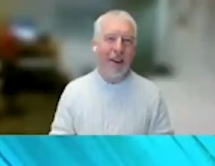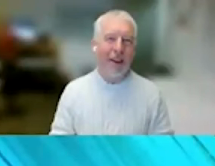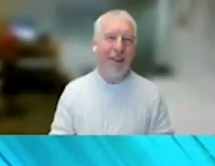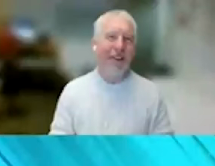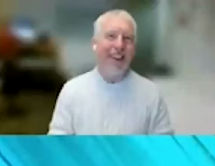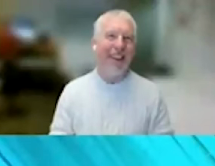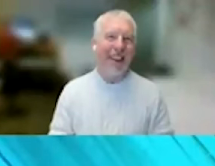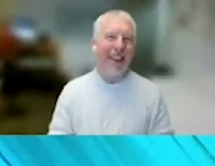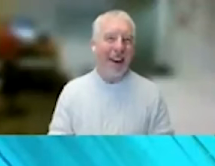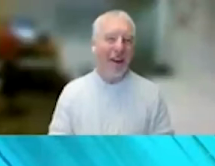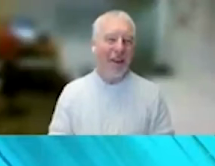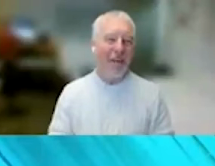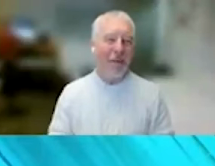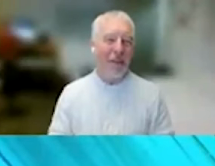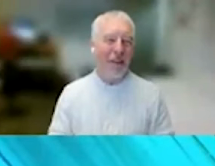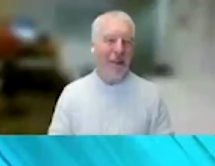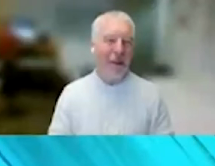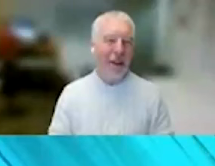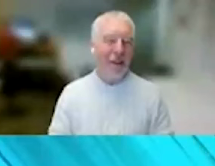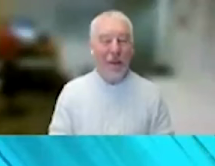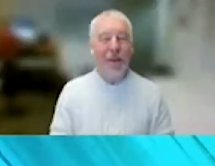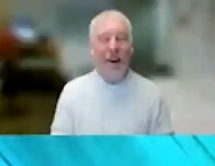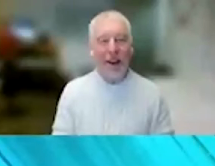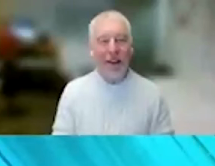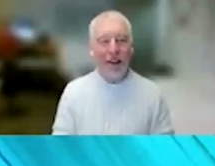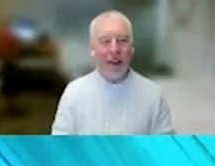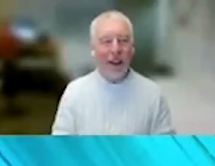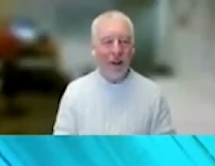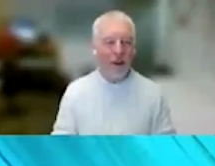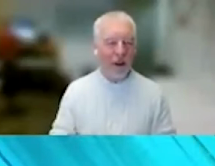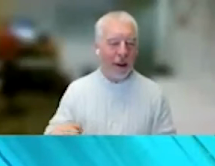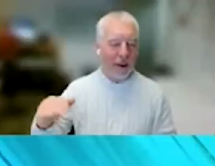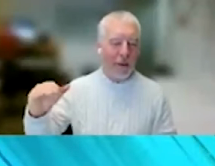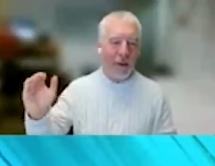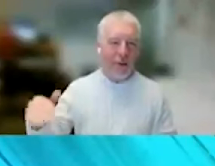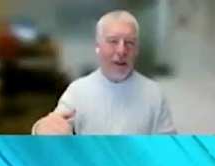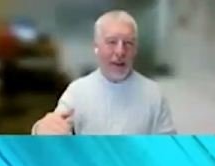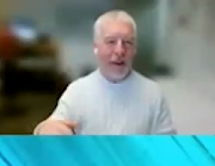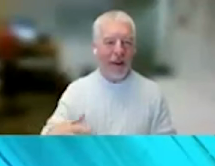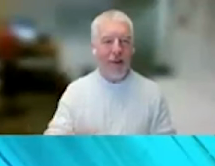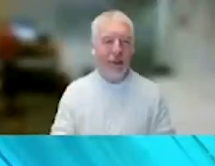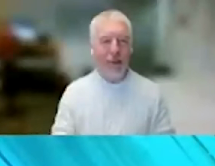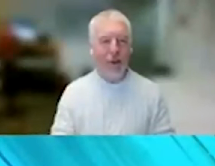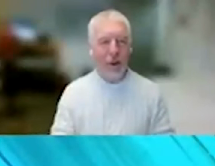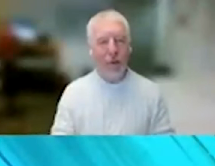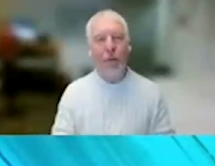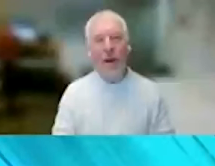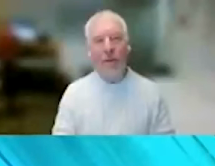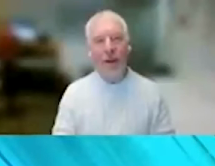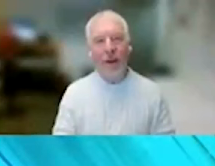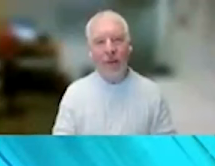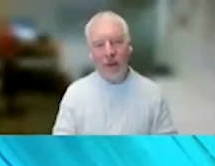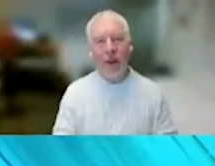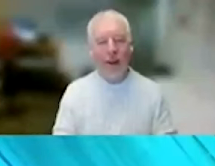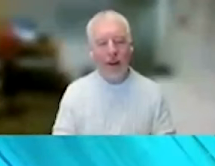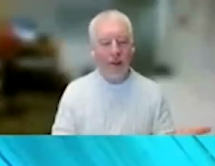99% accurate. I don't know how precisely true that is, but they're very accurate. And you can edit them on the site again, and it's $1.50 US per minute